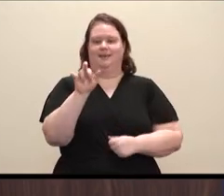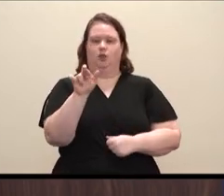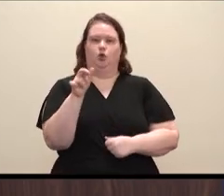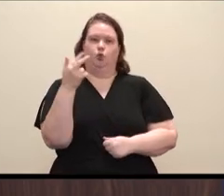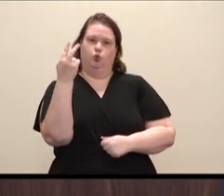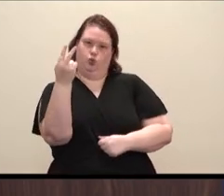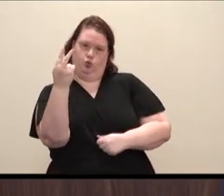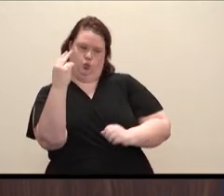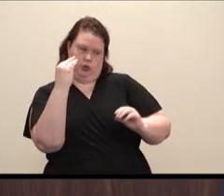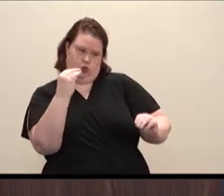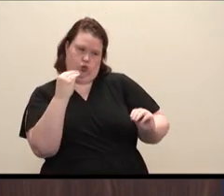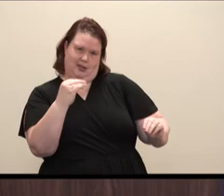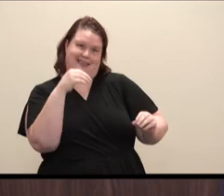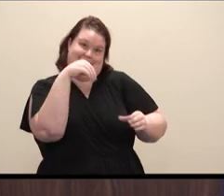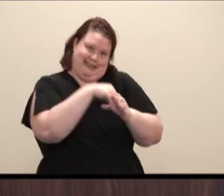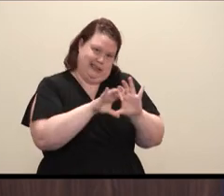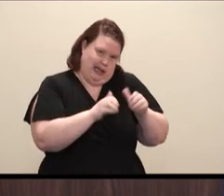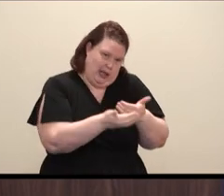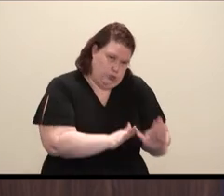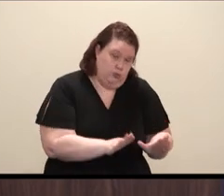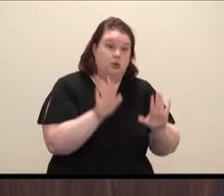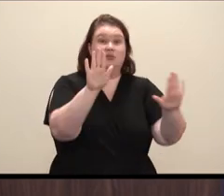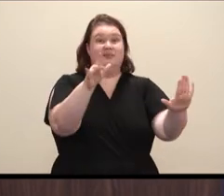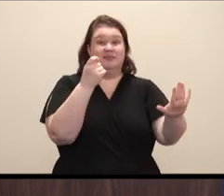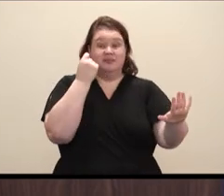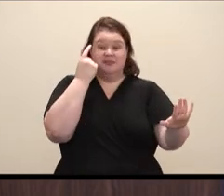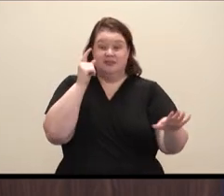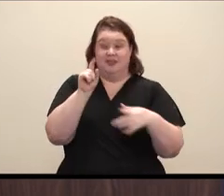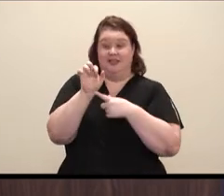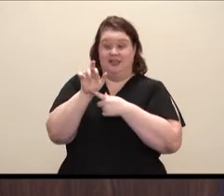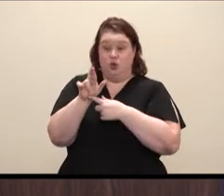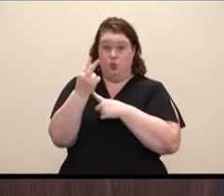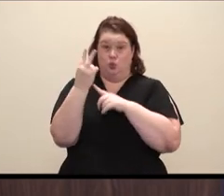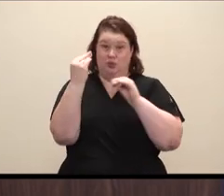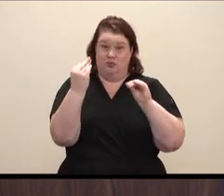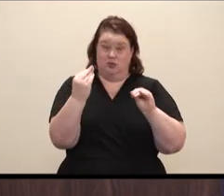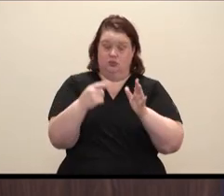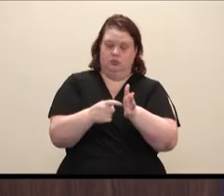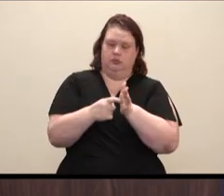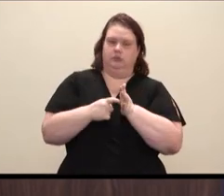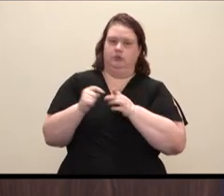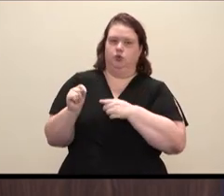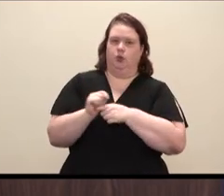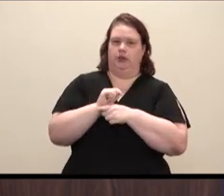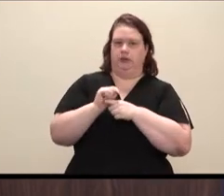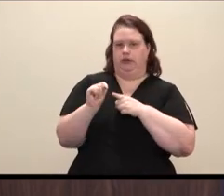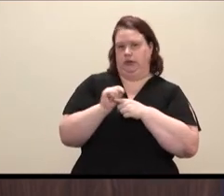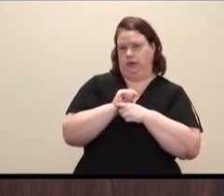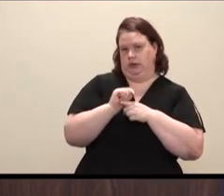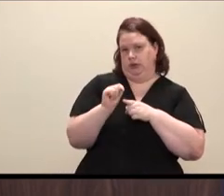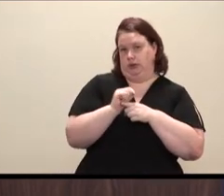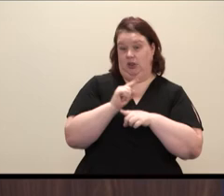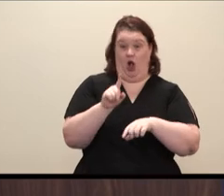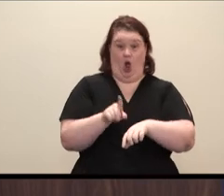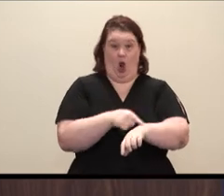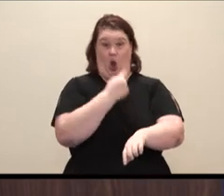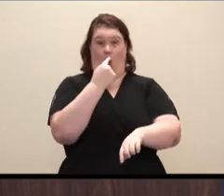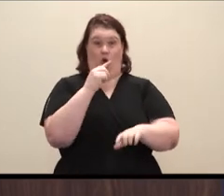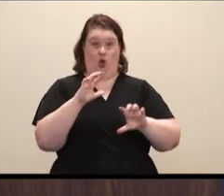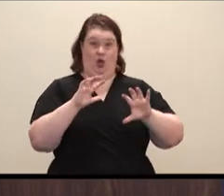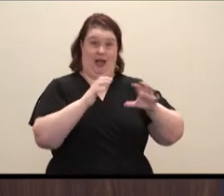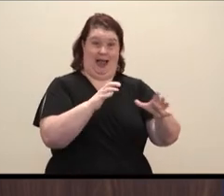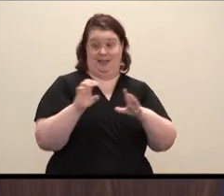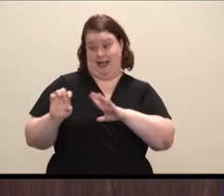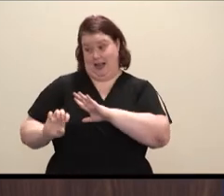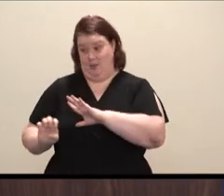classroom. Now, with that, that takes training because, you know, having a longer class at the elementary or